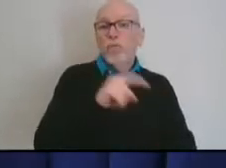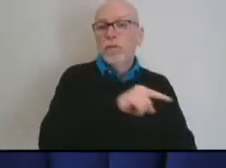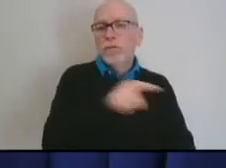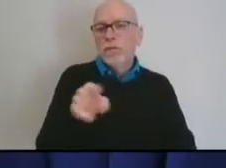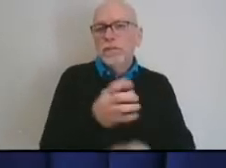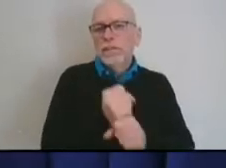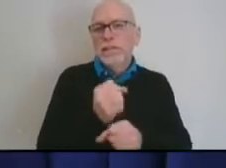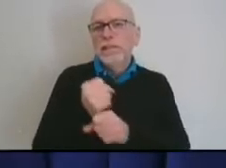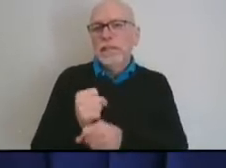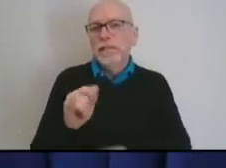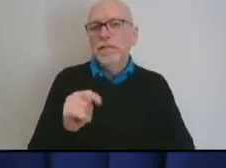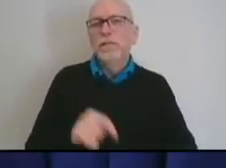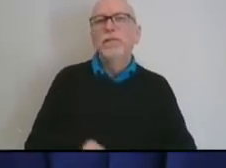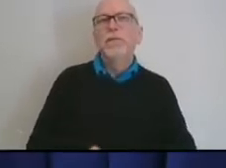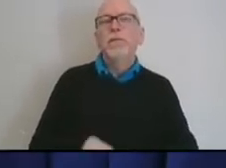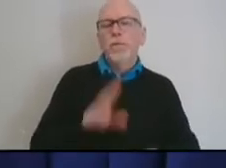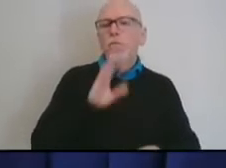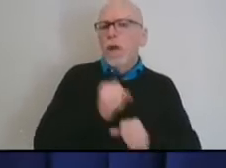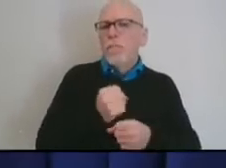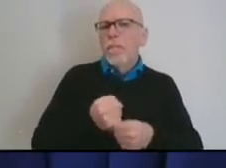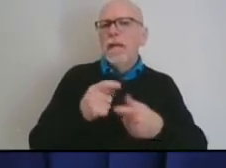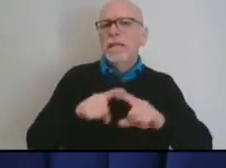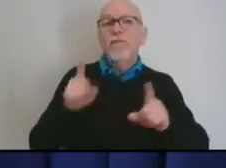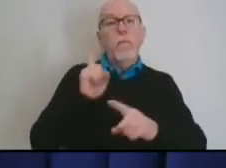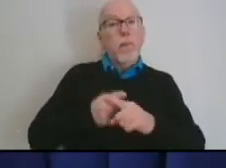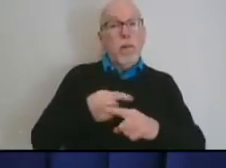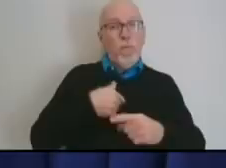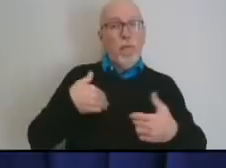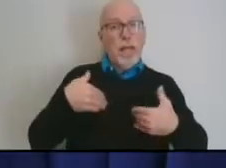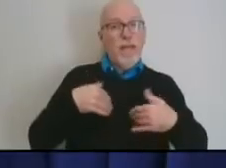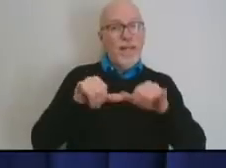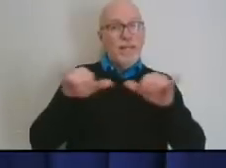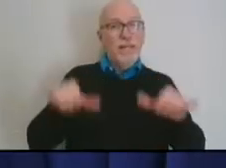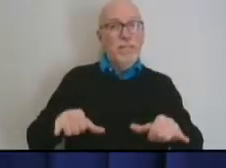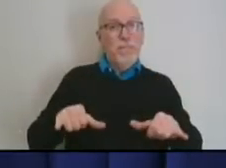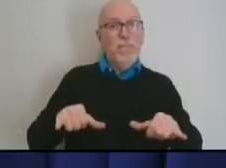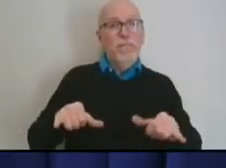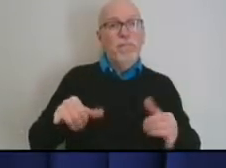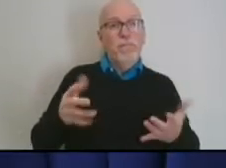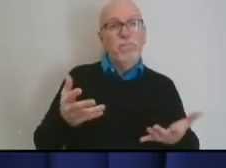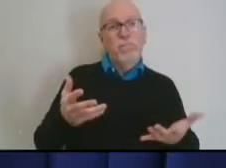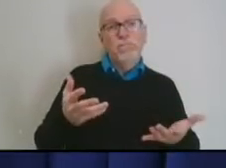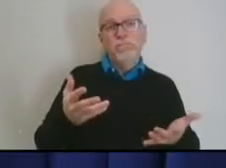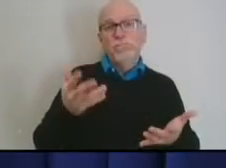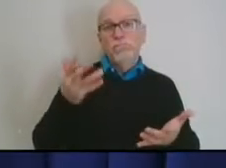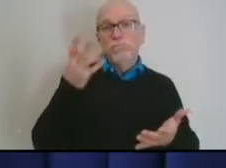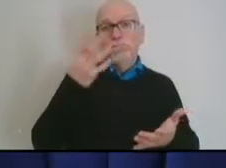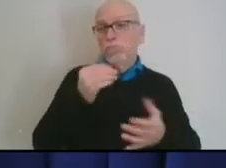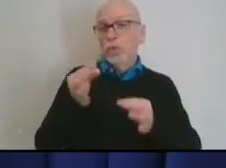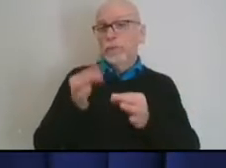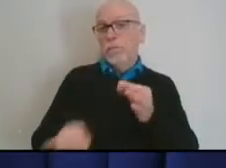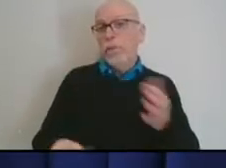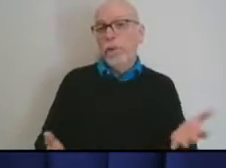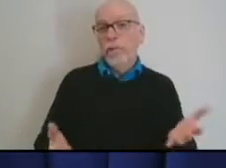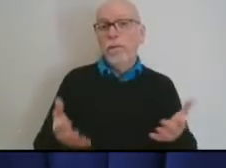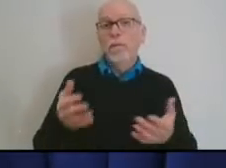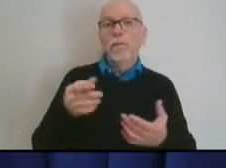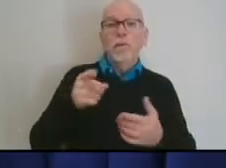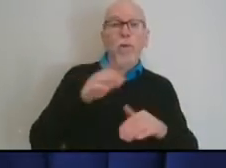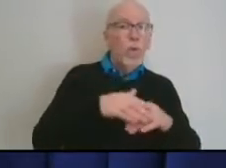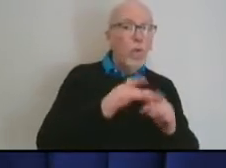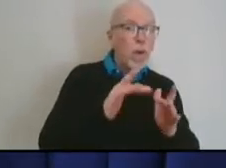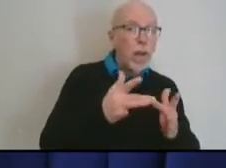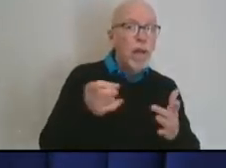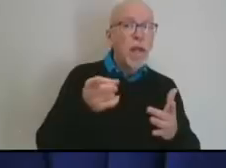make a difference. And we have a system that's pretty simple, where you go online and